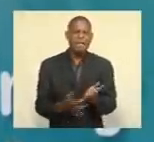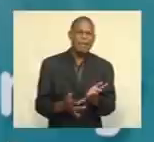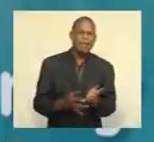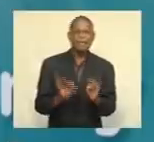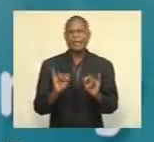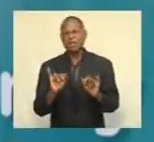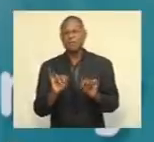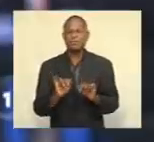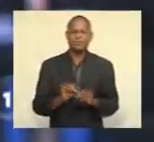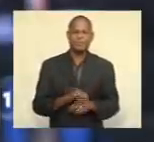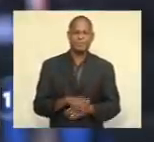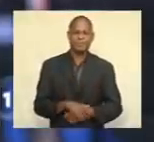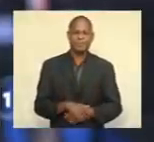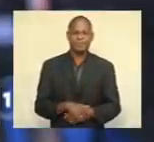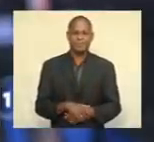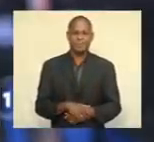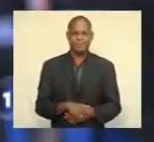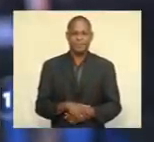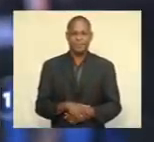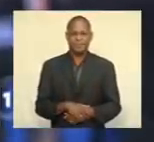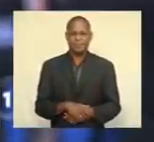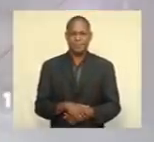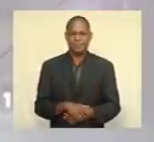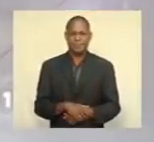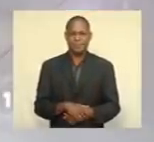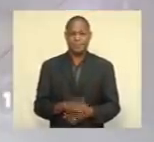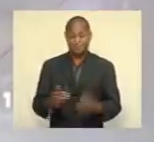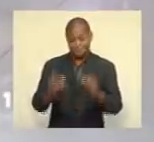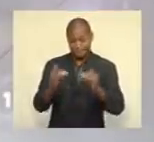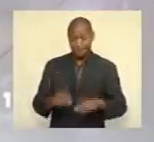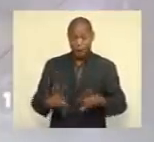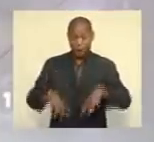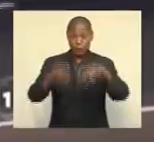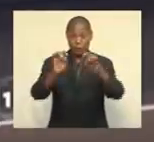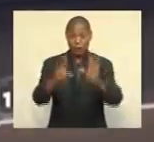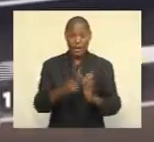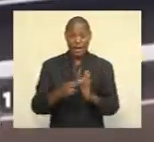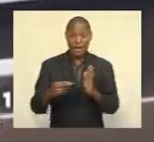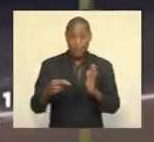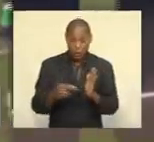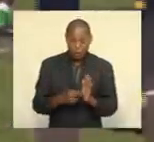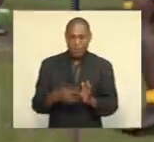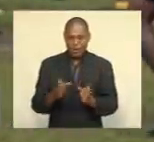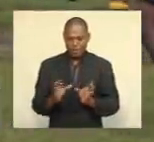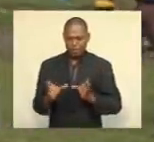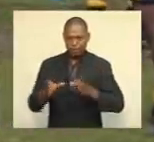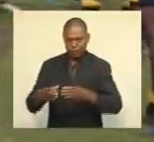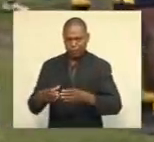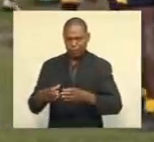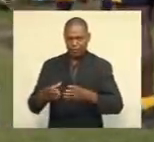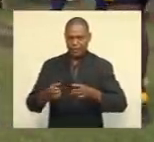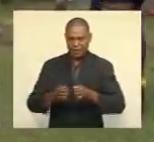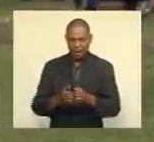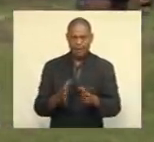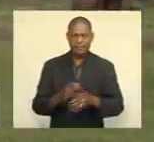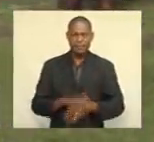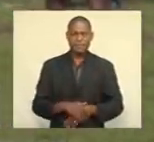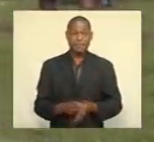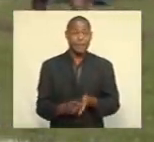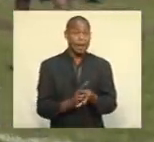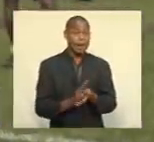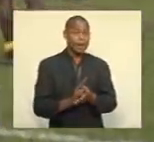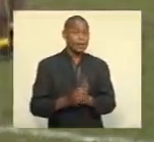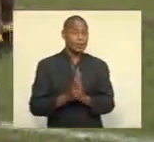our control. Still to come, Australia and New Zealand travel bubble begins. And later in